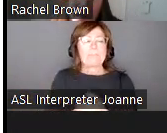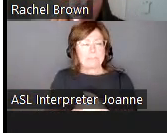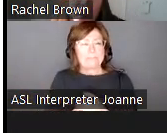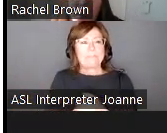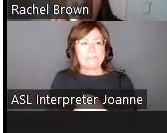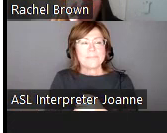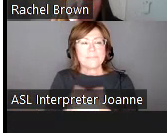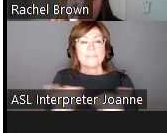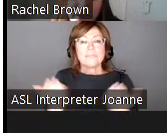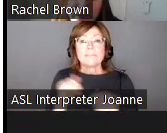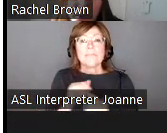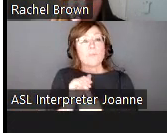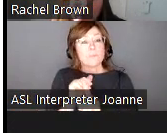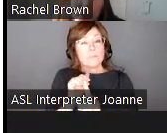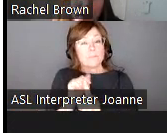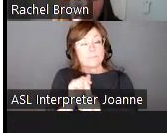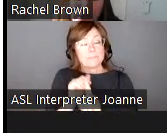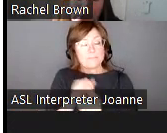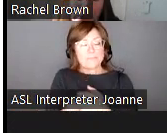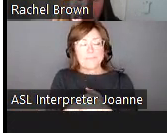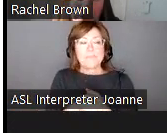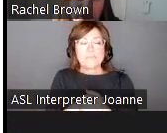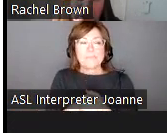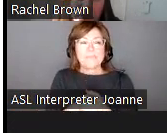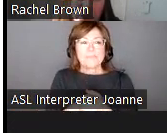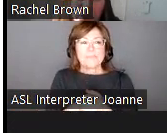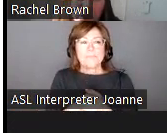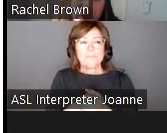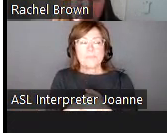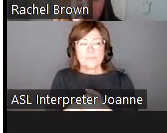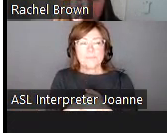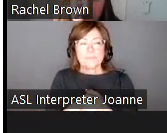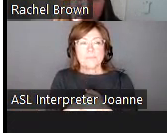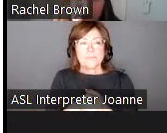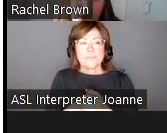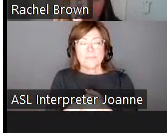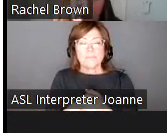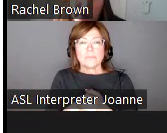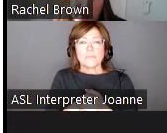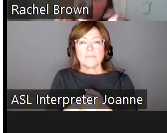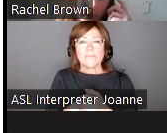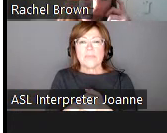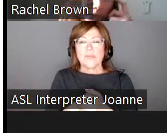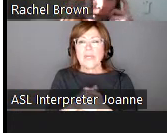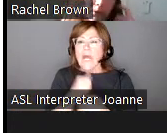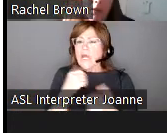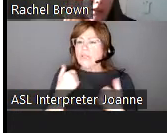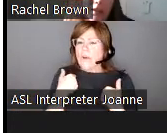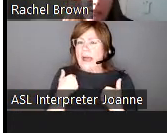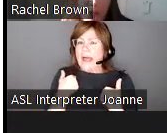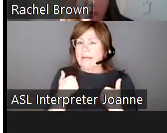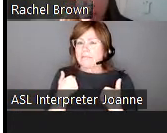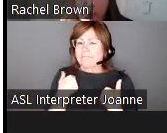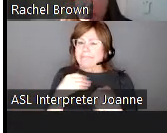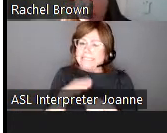Just a few other reminders here. So If you don't have enough of your own